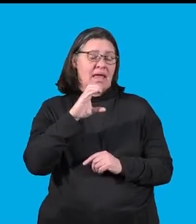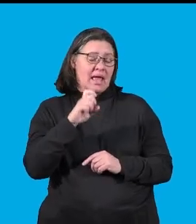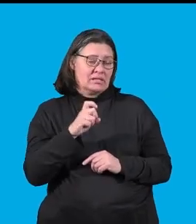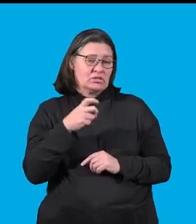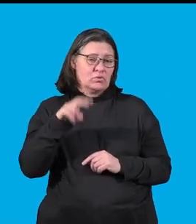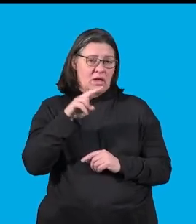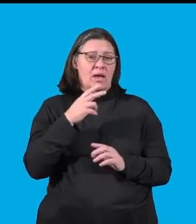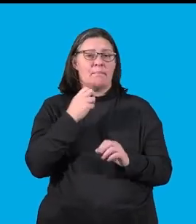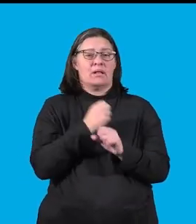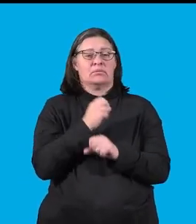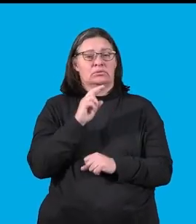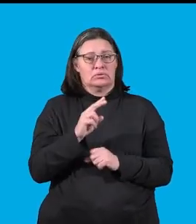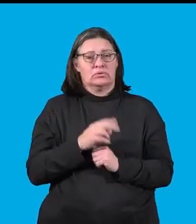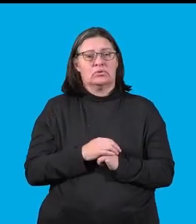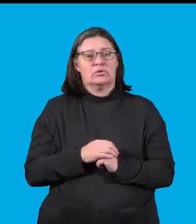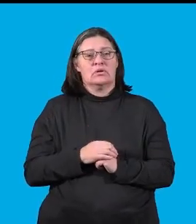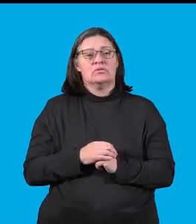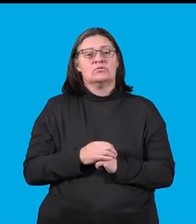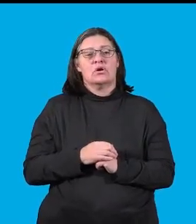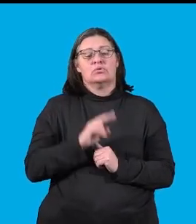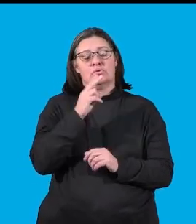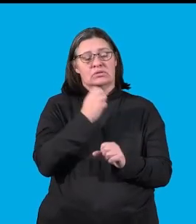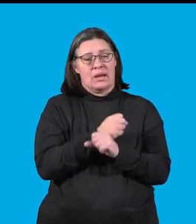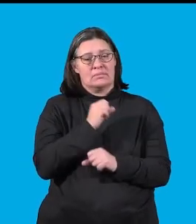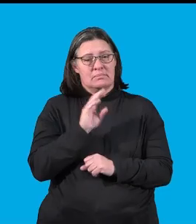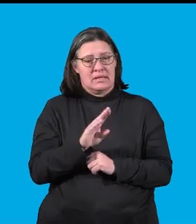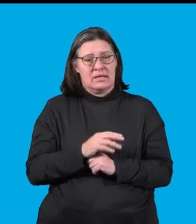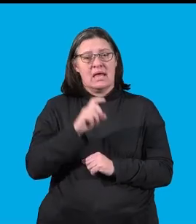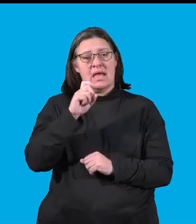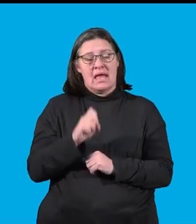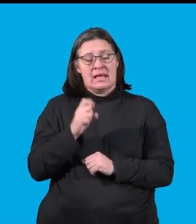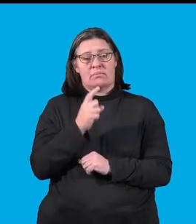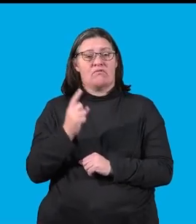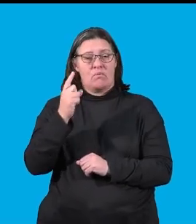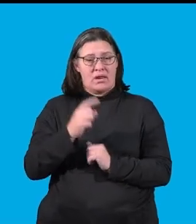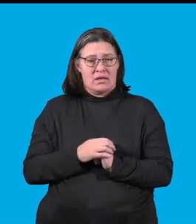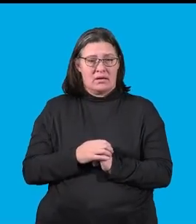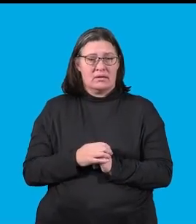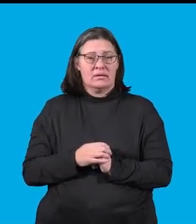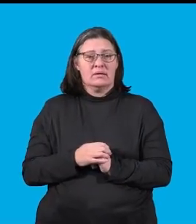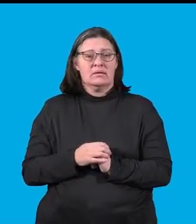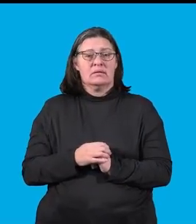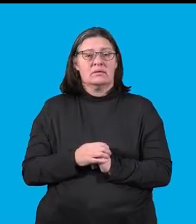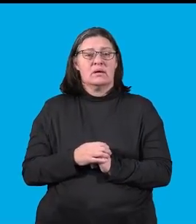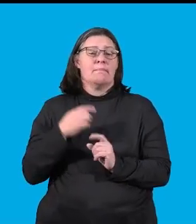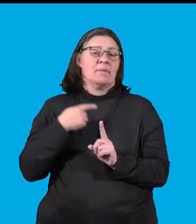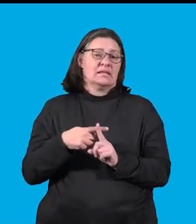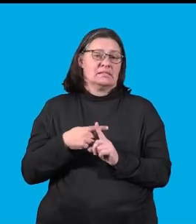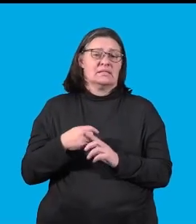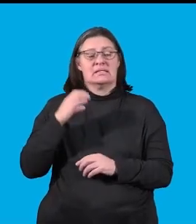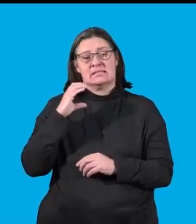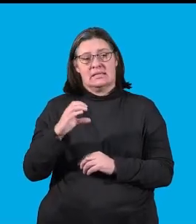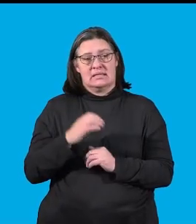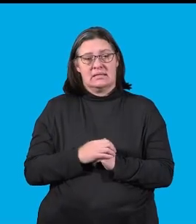bx squared, multiply 2 by b, so it's 2 times b, x to the power of 1. 2 minus 1 is 1,